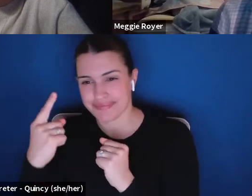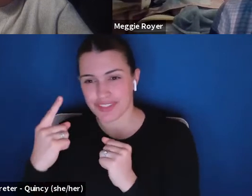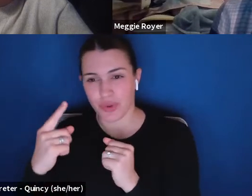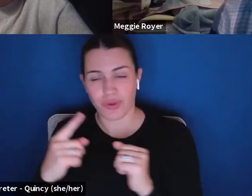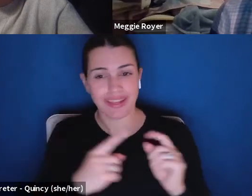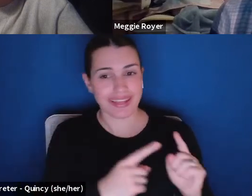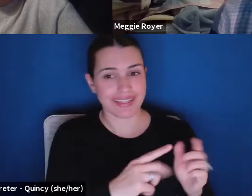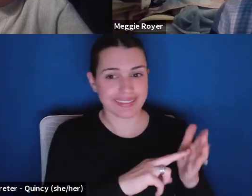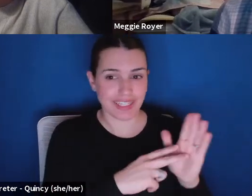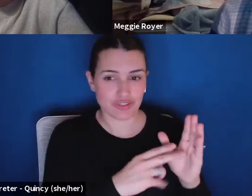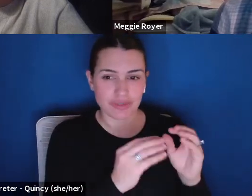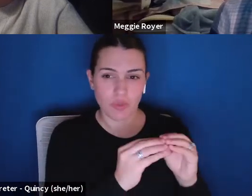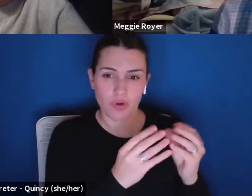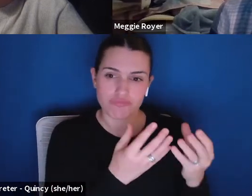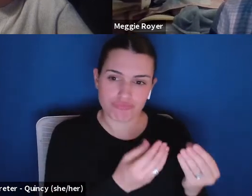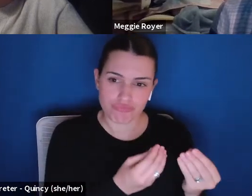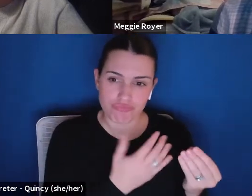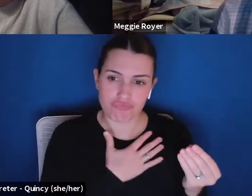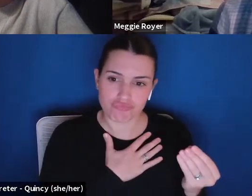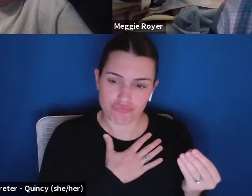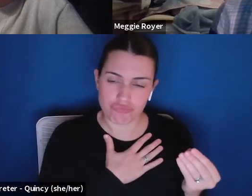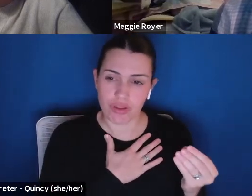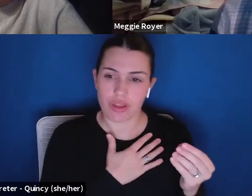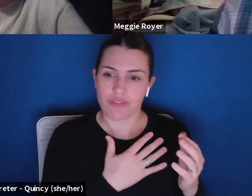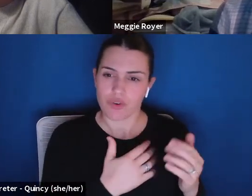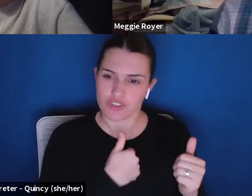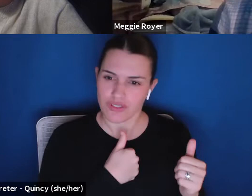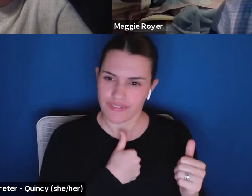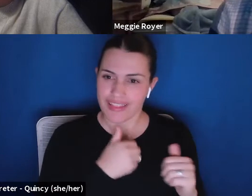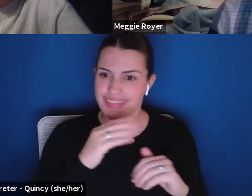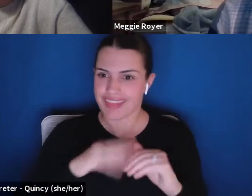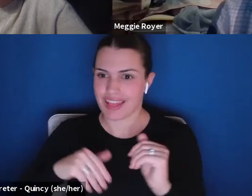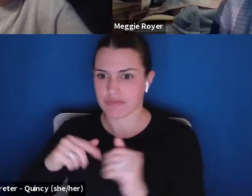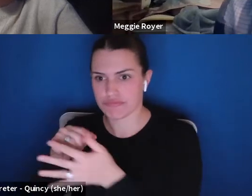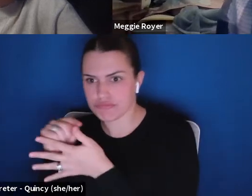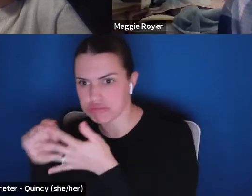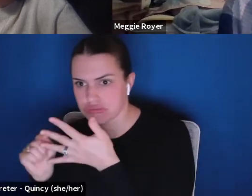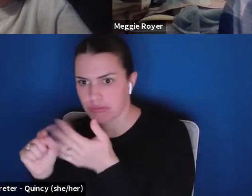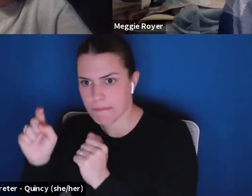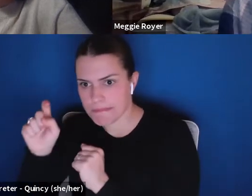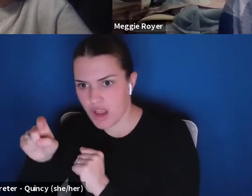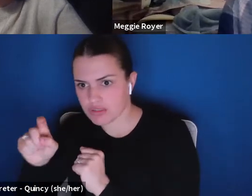lot softer and they give you a lot more compassion than resolutions might.